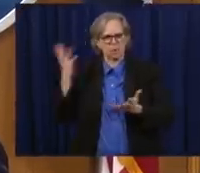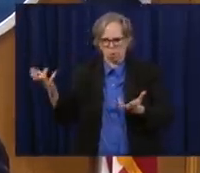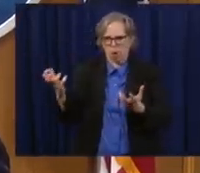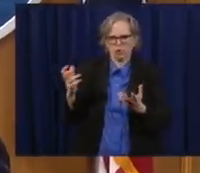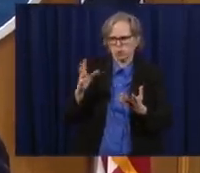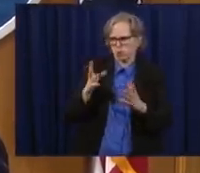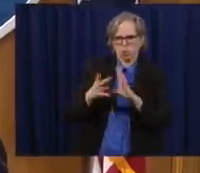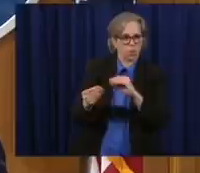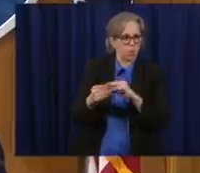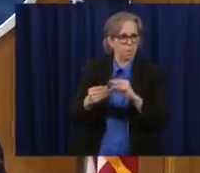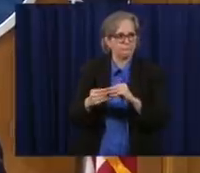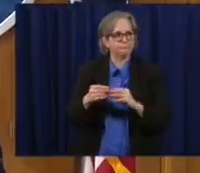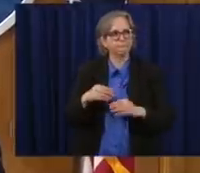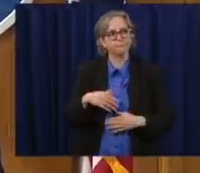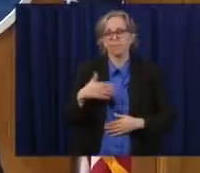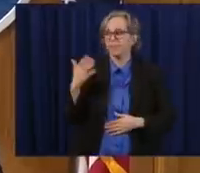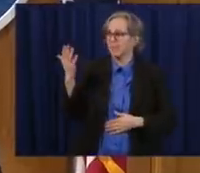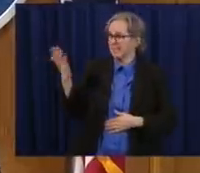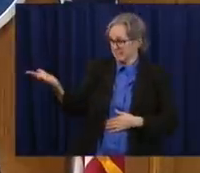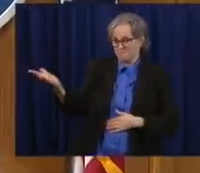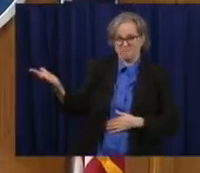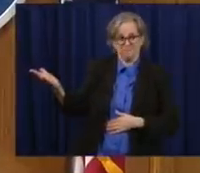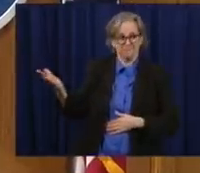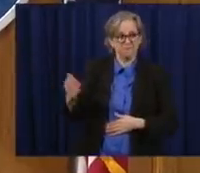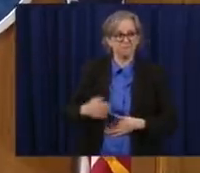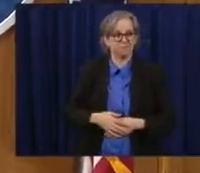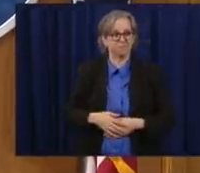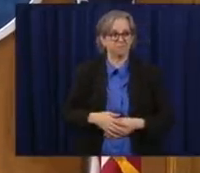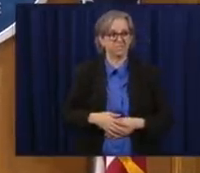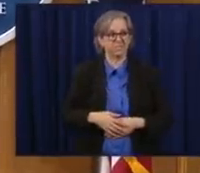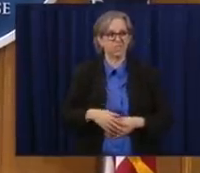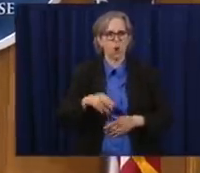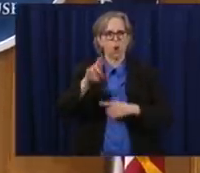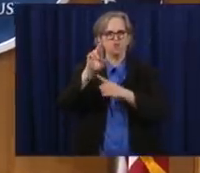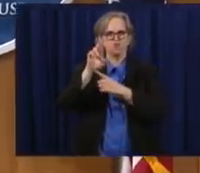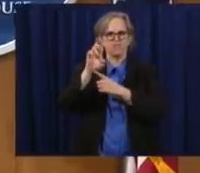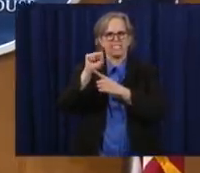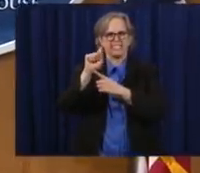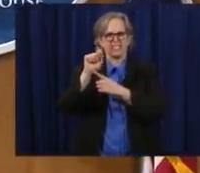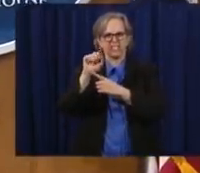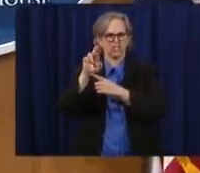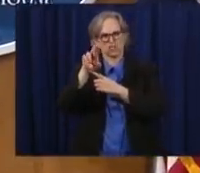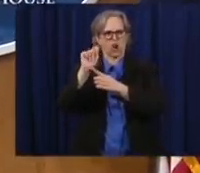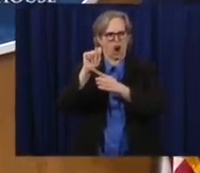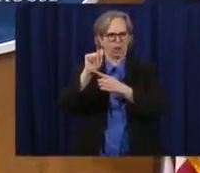go. The path forward to restart, and it's really